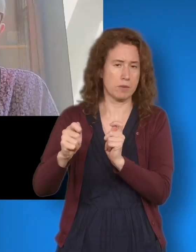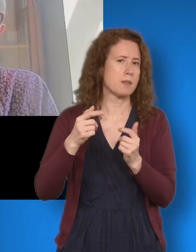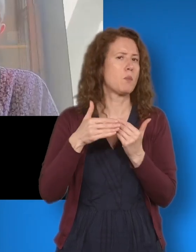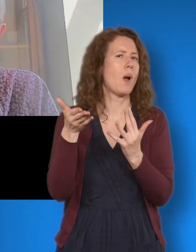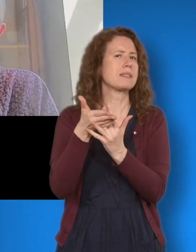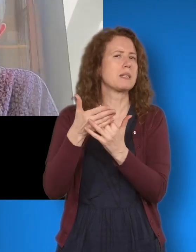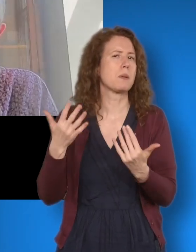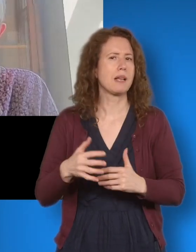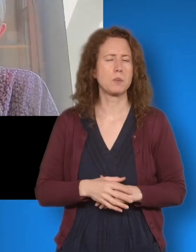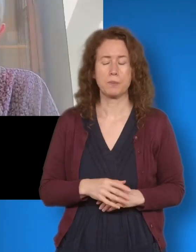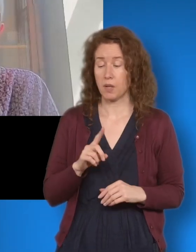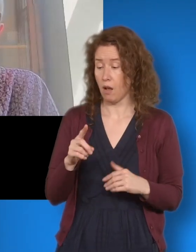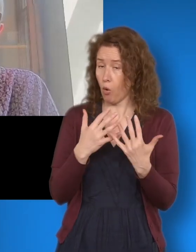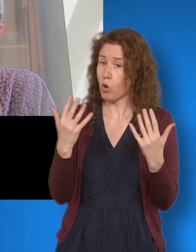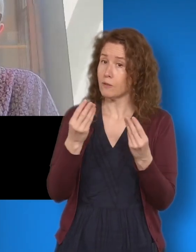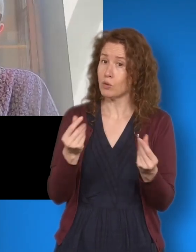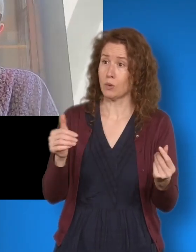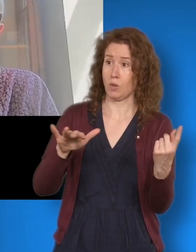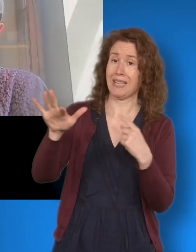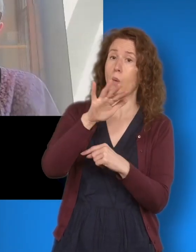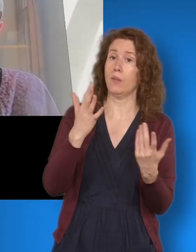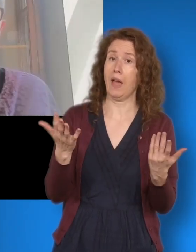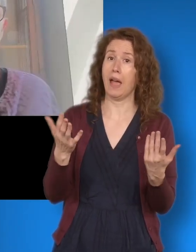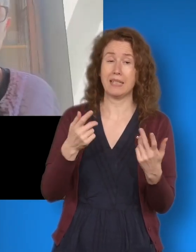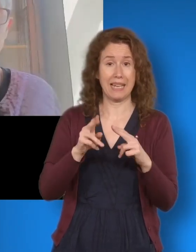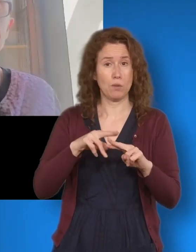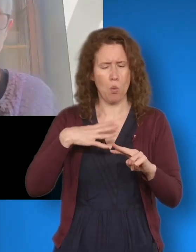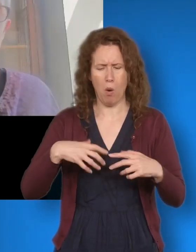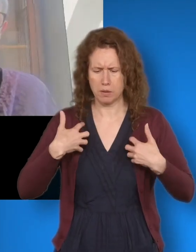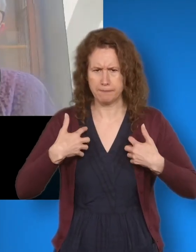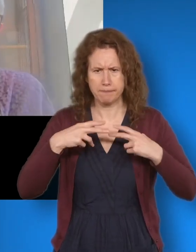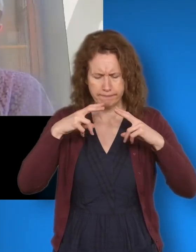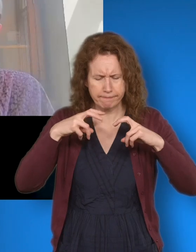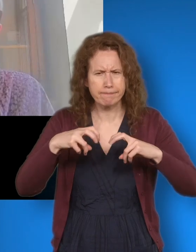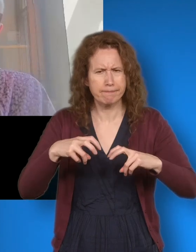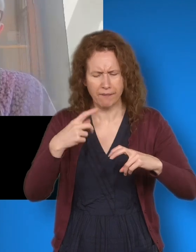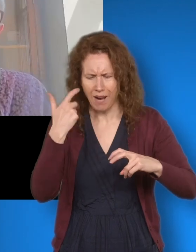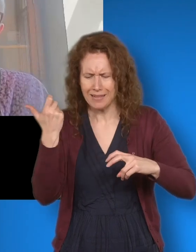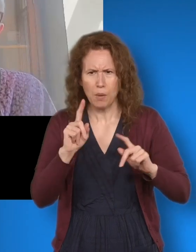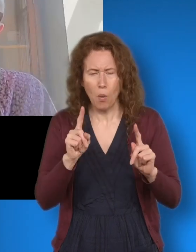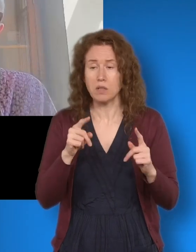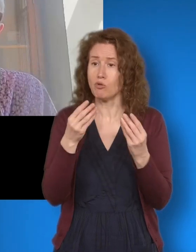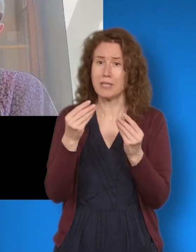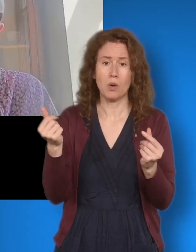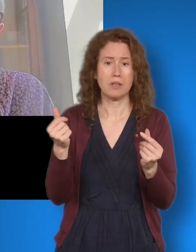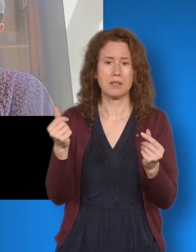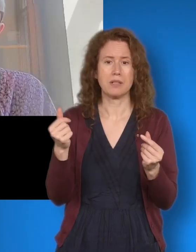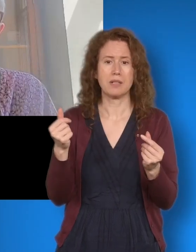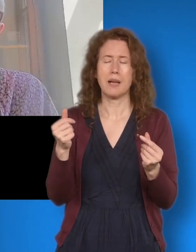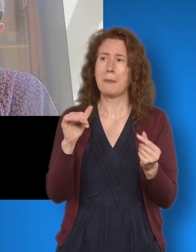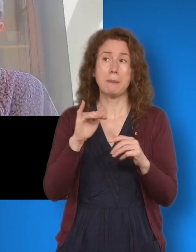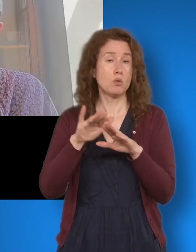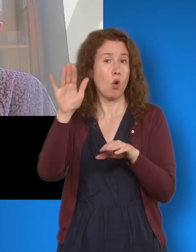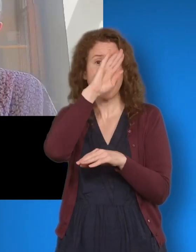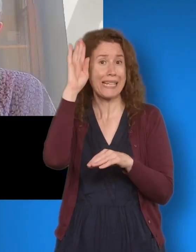are a lot of resources available if someone wants to get started, and these resources are not always strictly